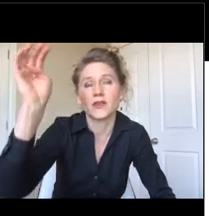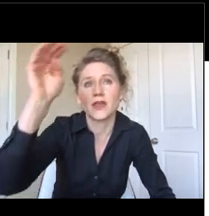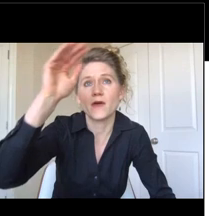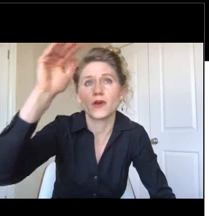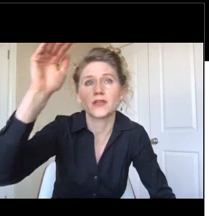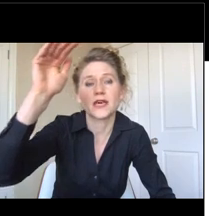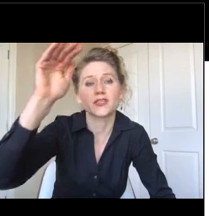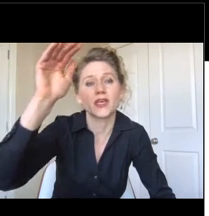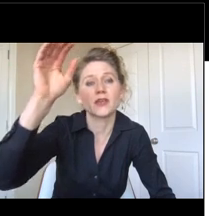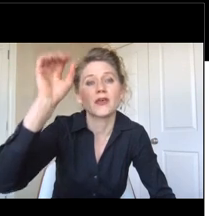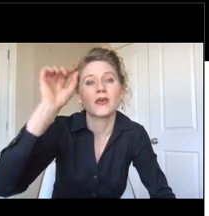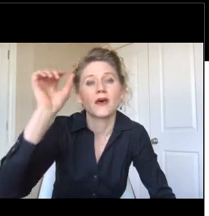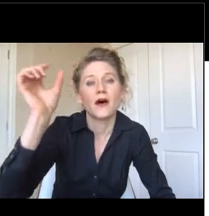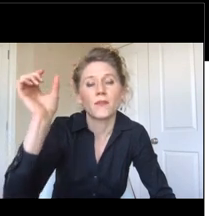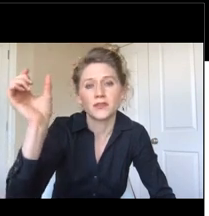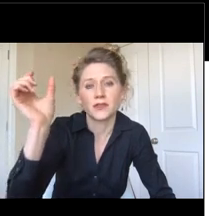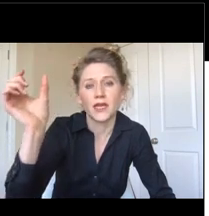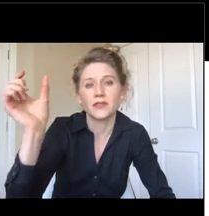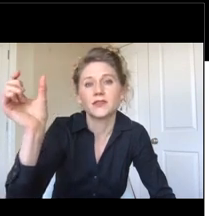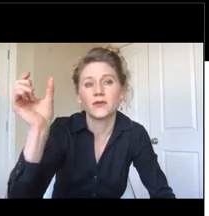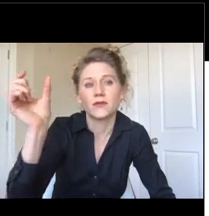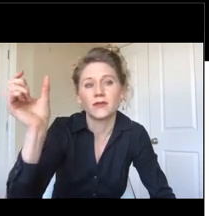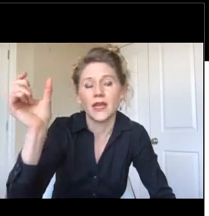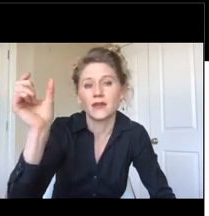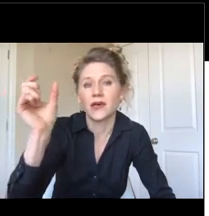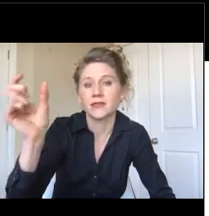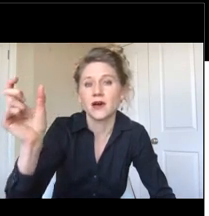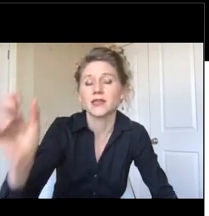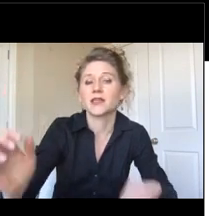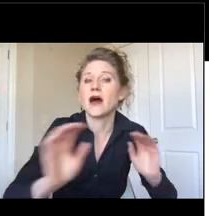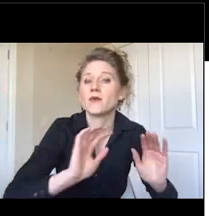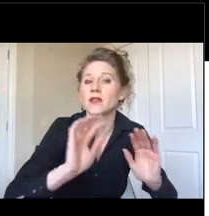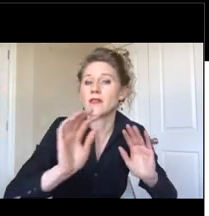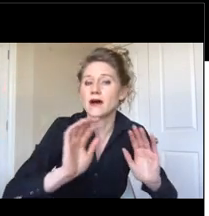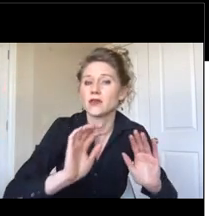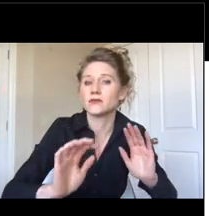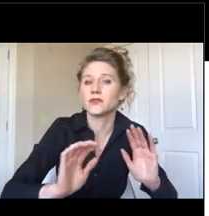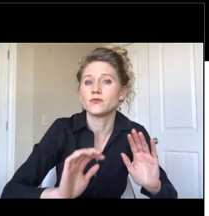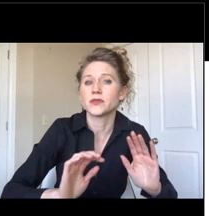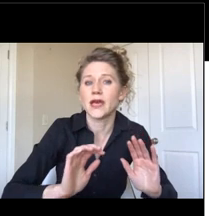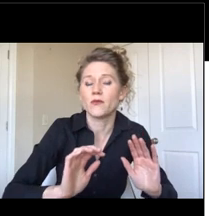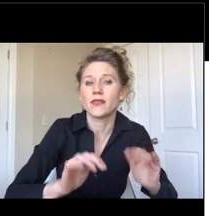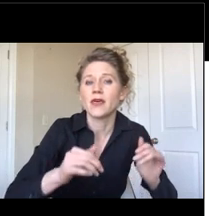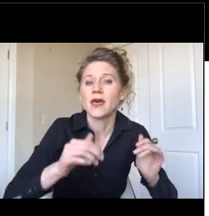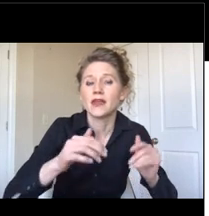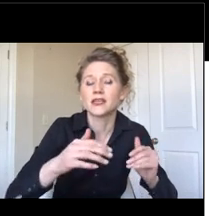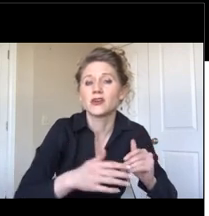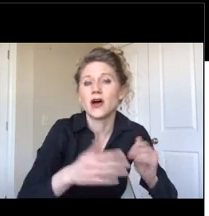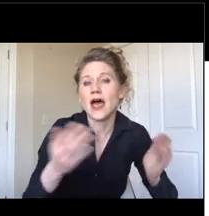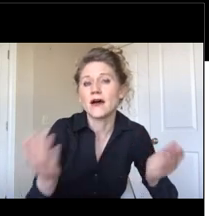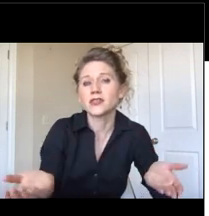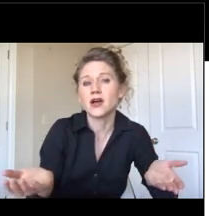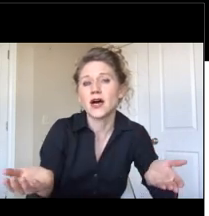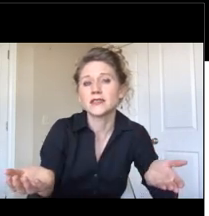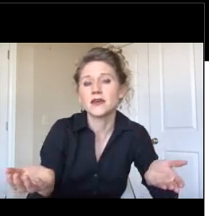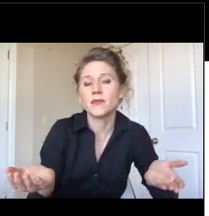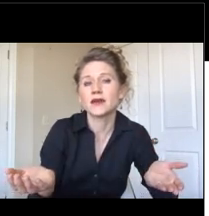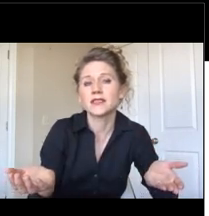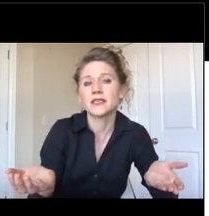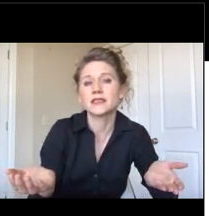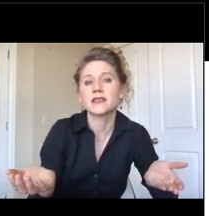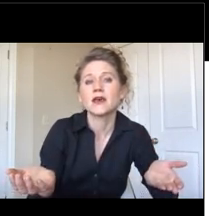under the network section, there's a link to equivalent annualized cost, and that will allow you to play with national average